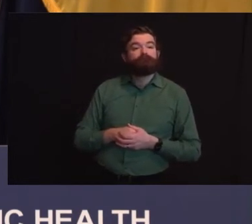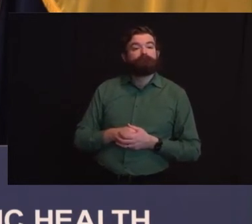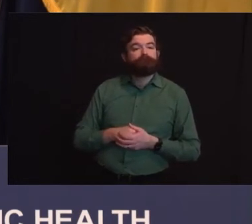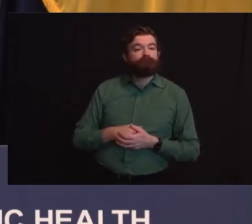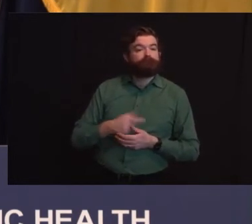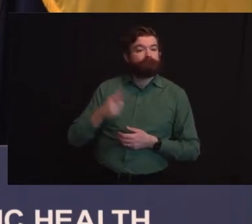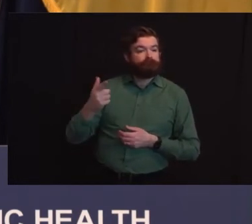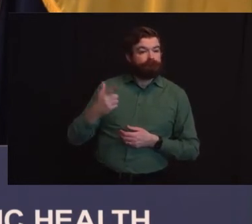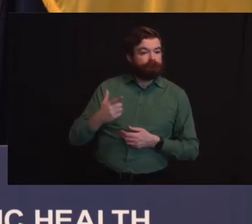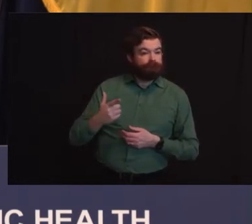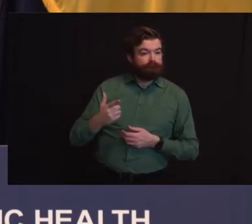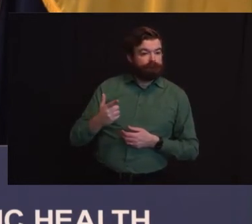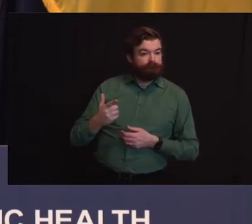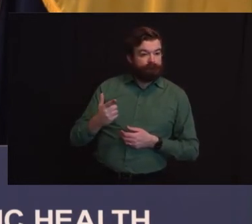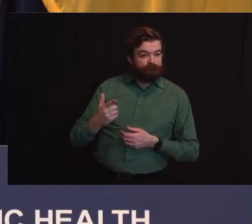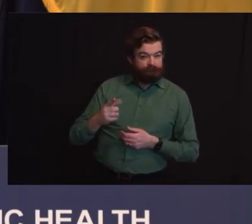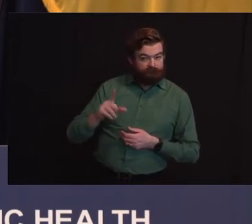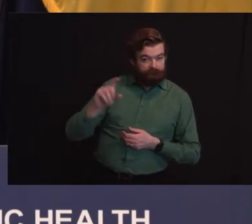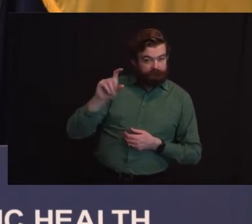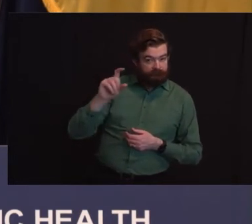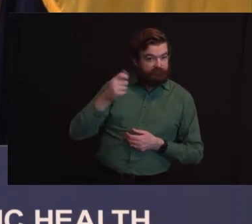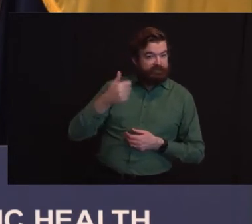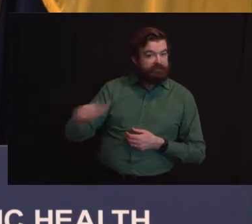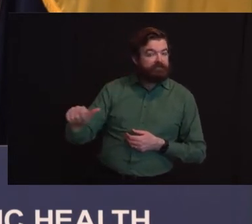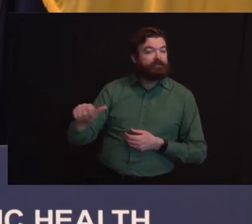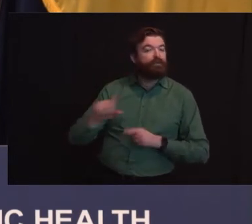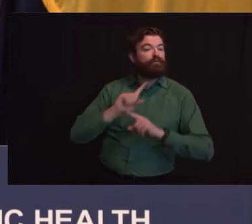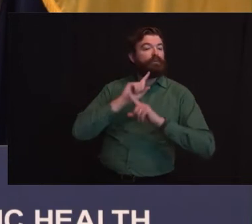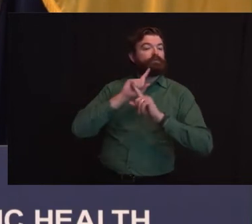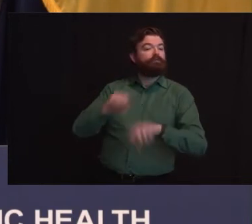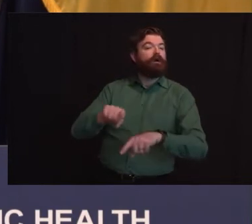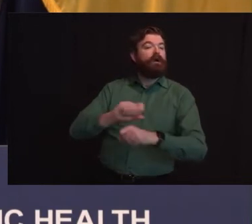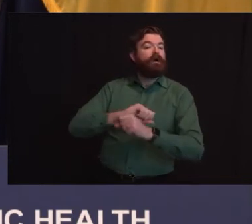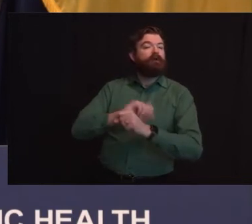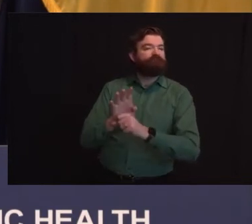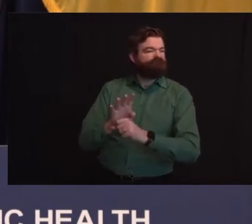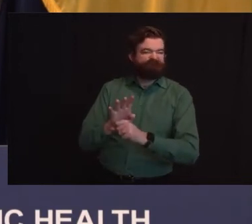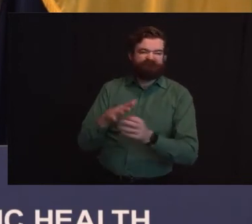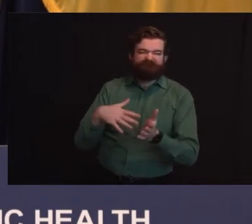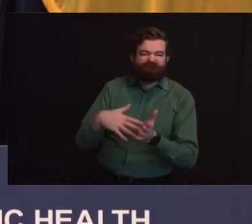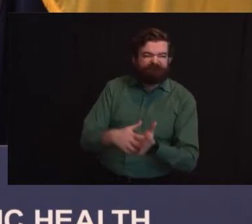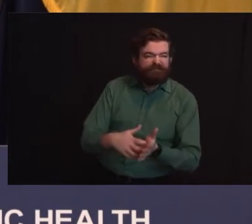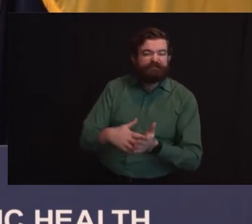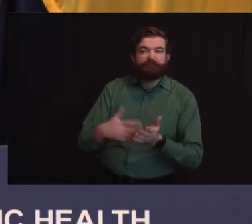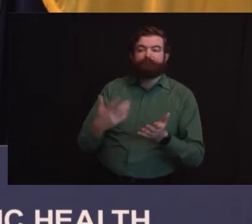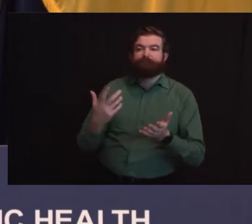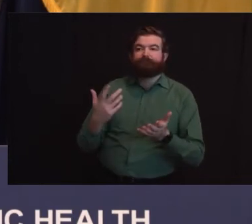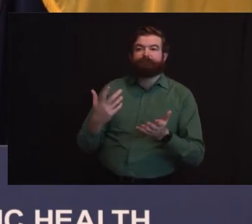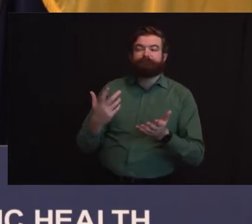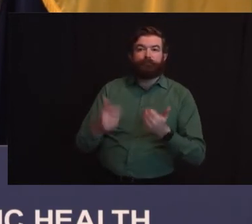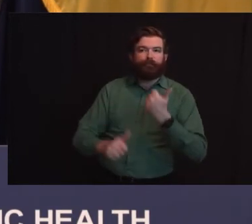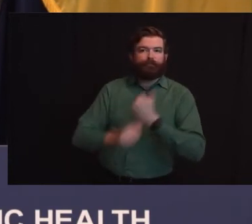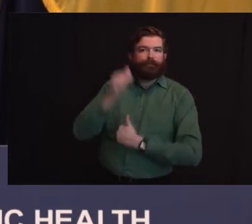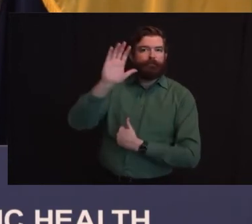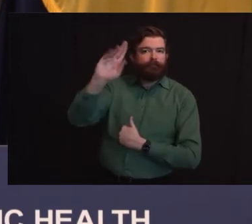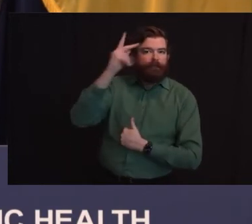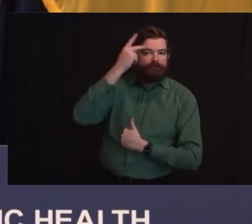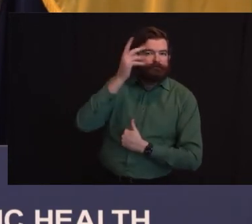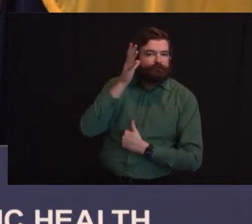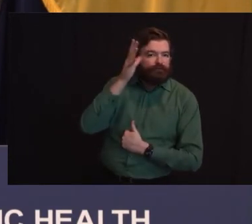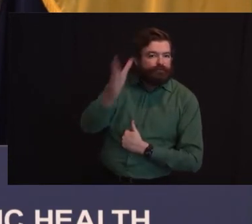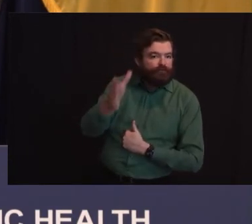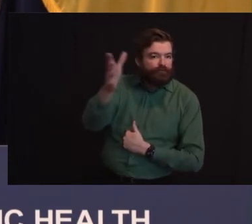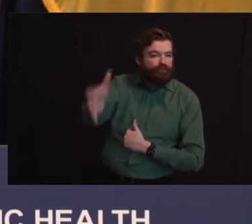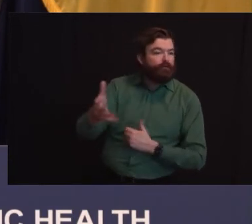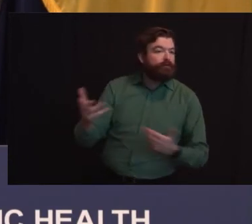political liability moving forward? And then 2 quick ones. New York's reopening restaurants the next couple weeks. Are you planning any adjustments to indoor